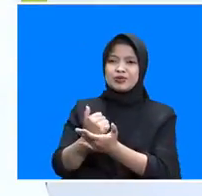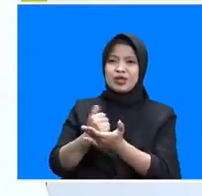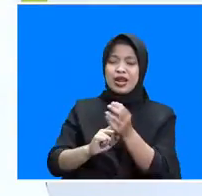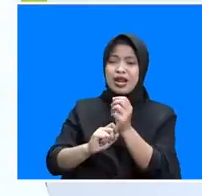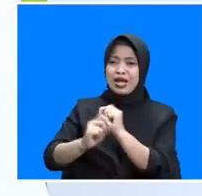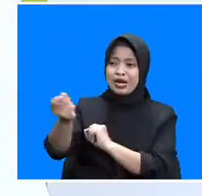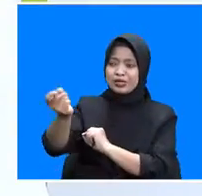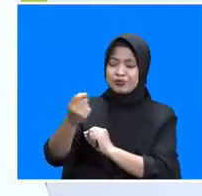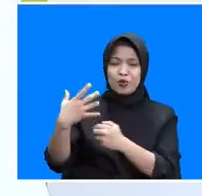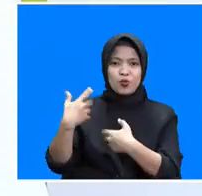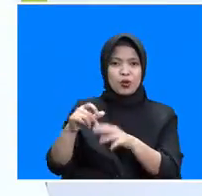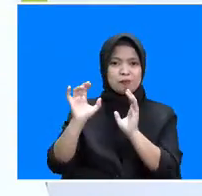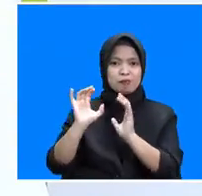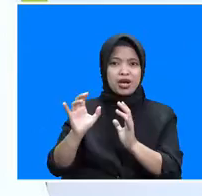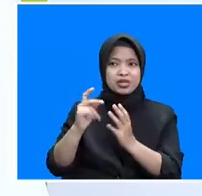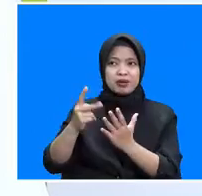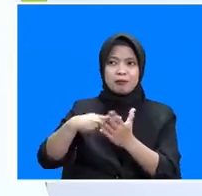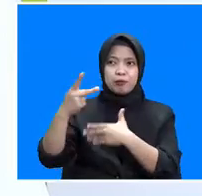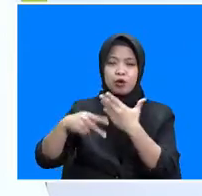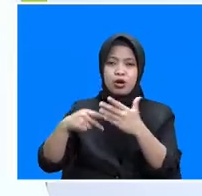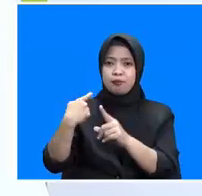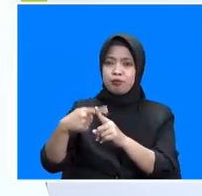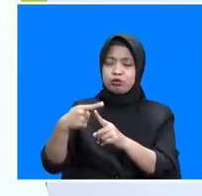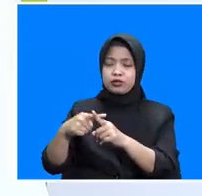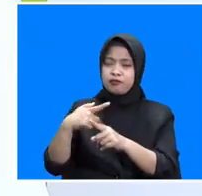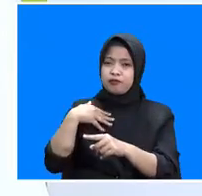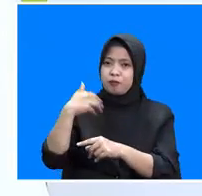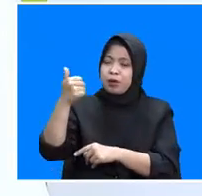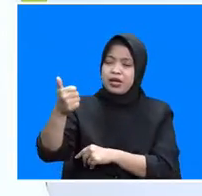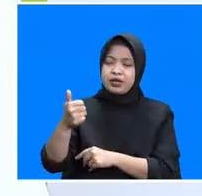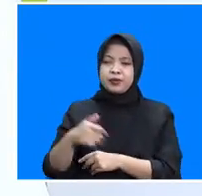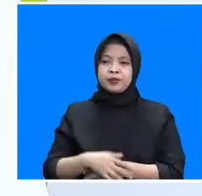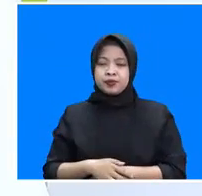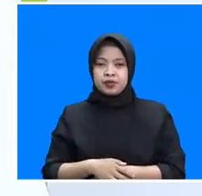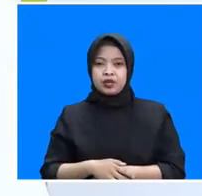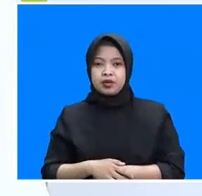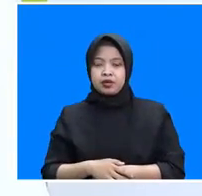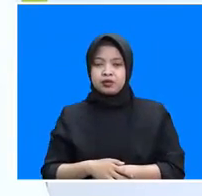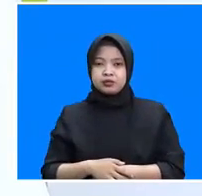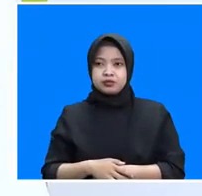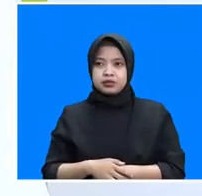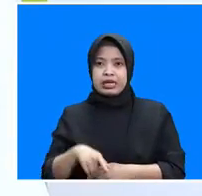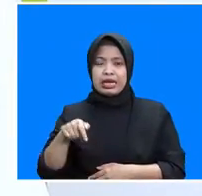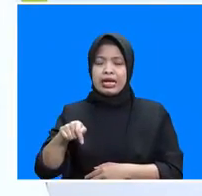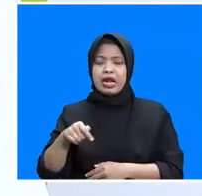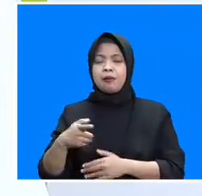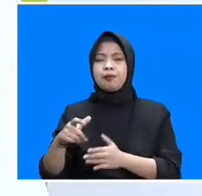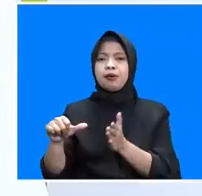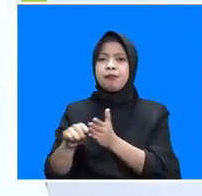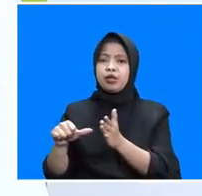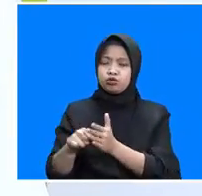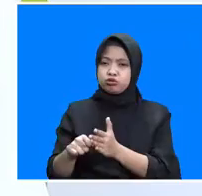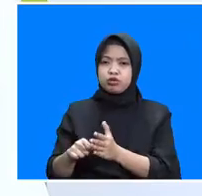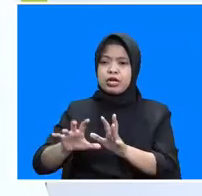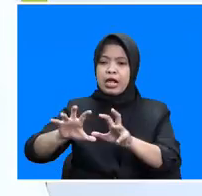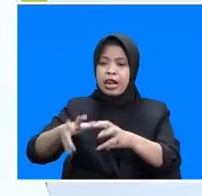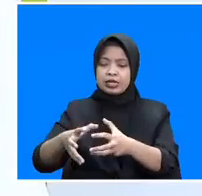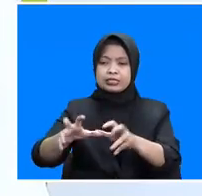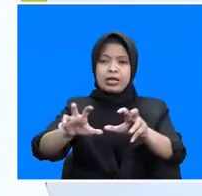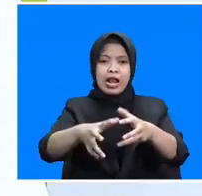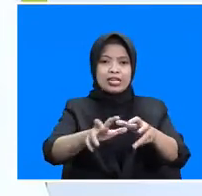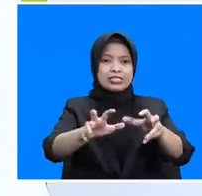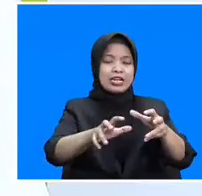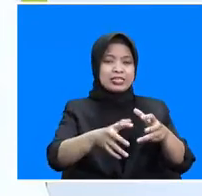positive program that's actually making a difference in regional remote parts of Indonesia. You know, the Innovasi program is